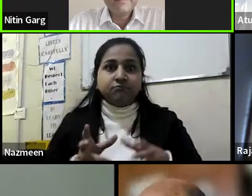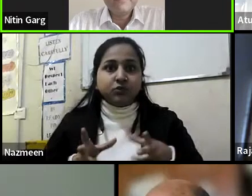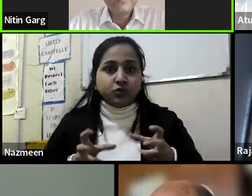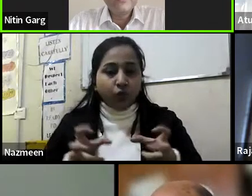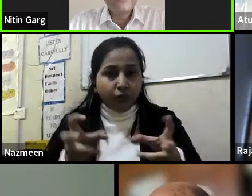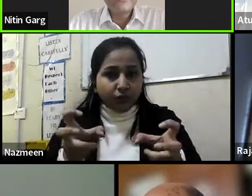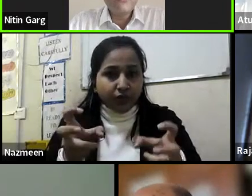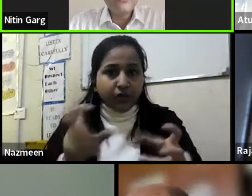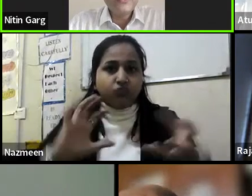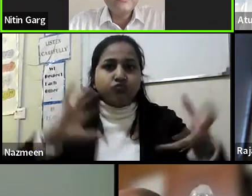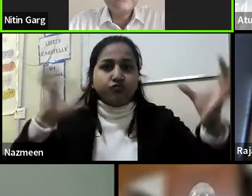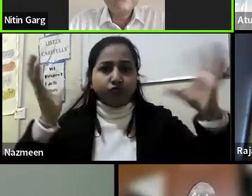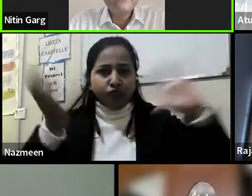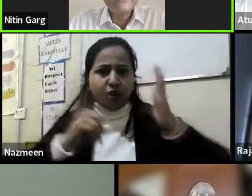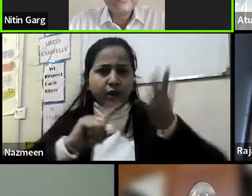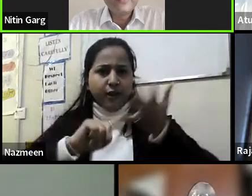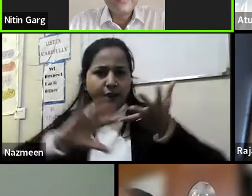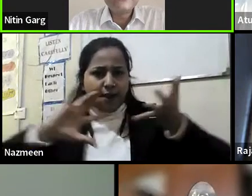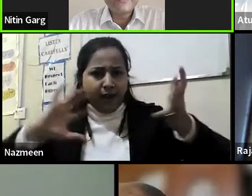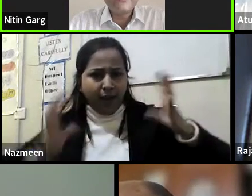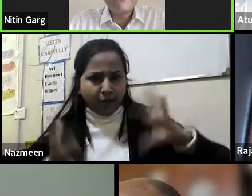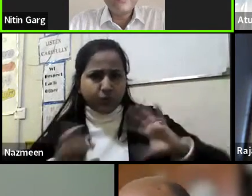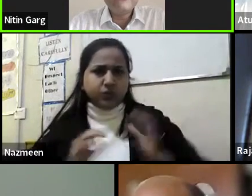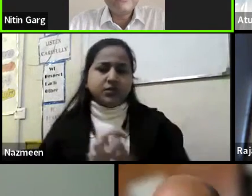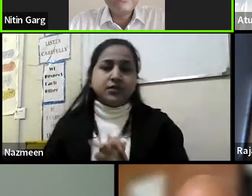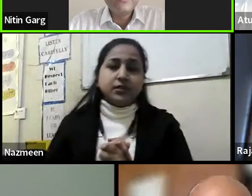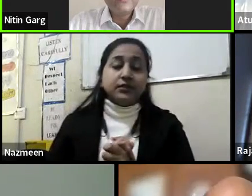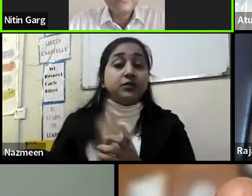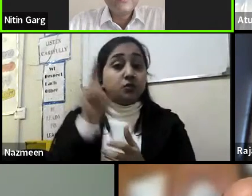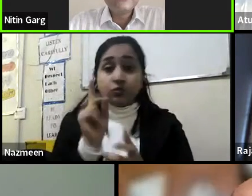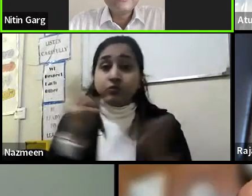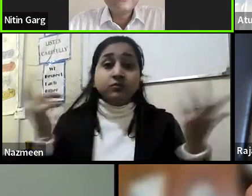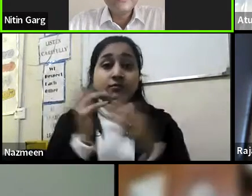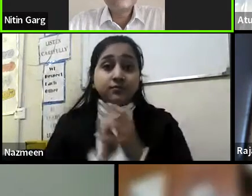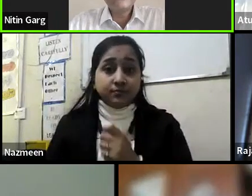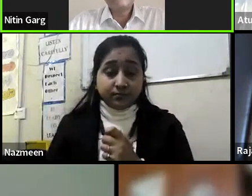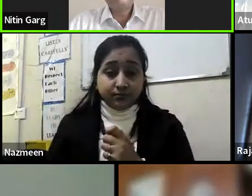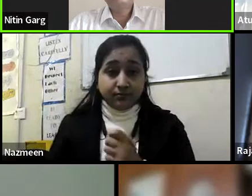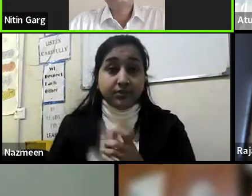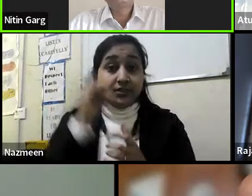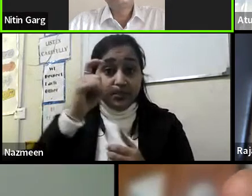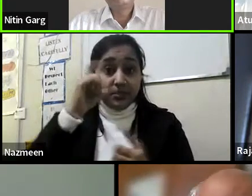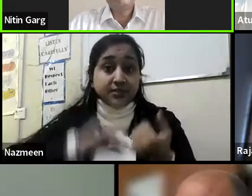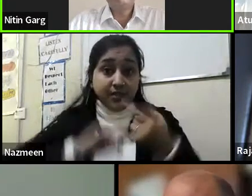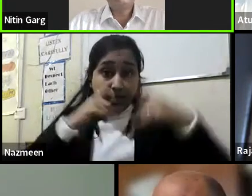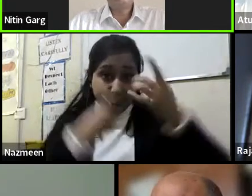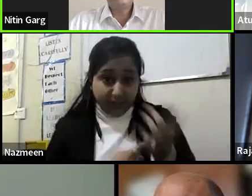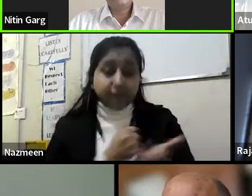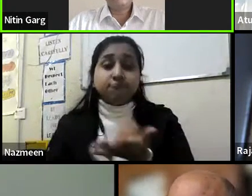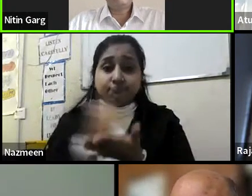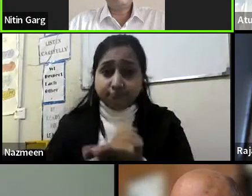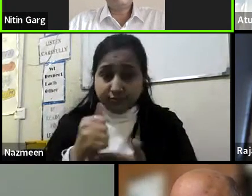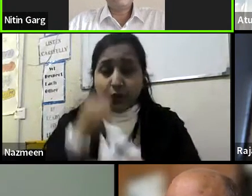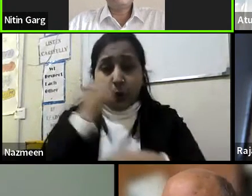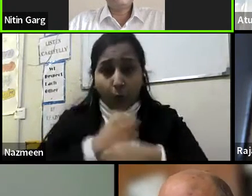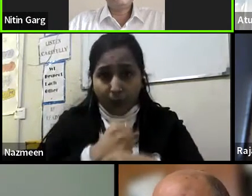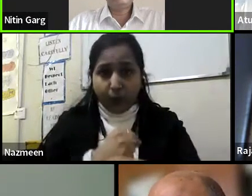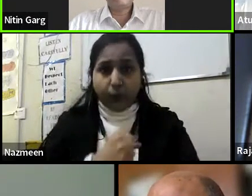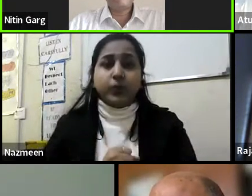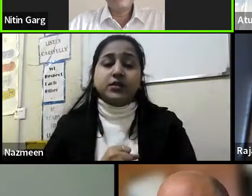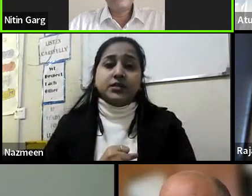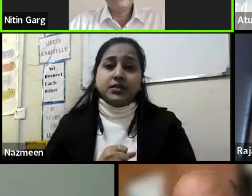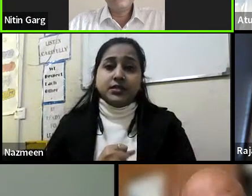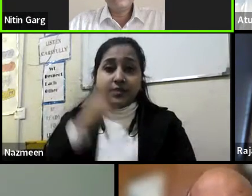is technology, and the second one is the CSR efforts of government and